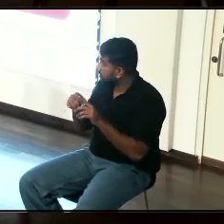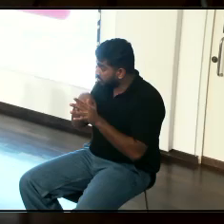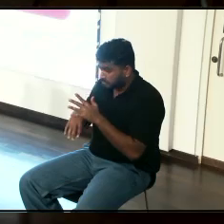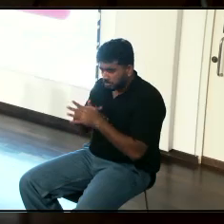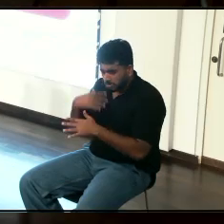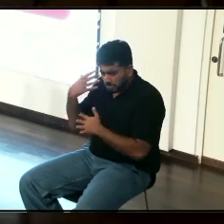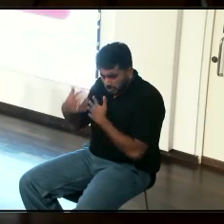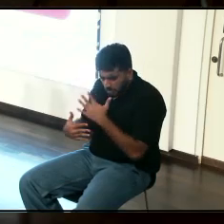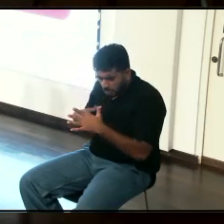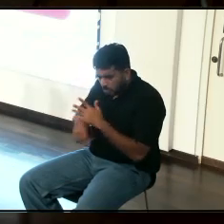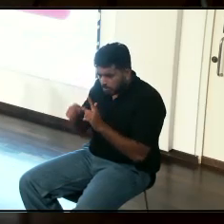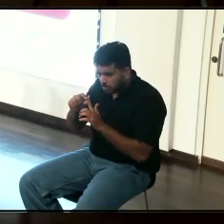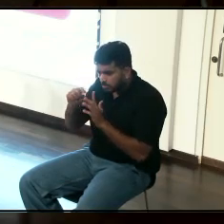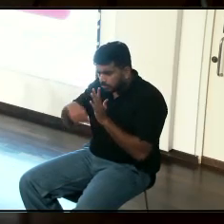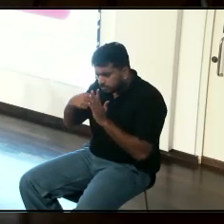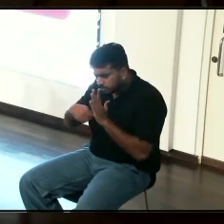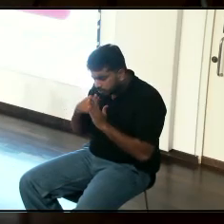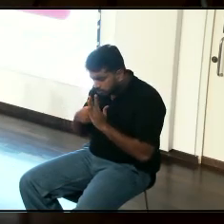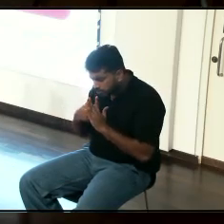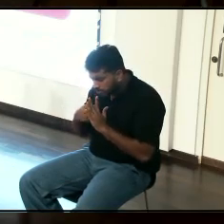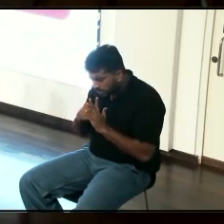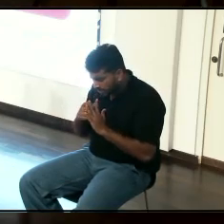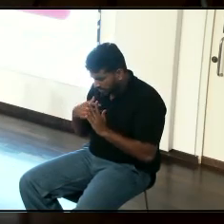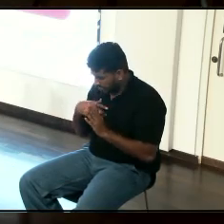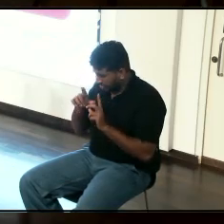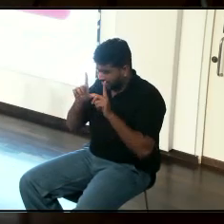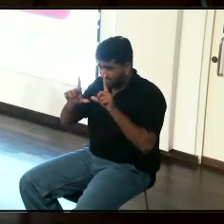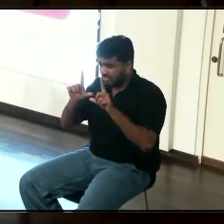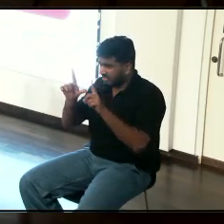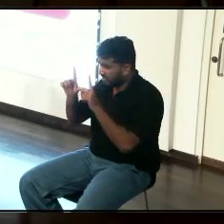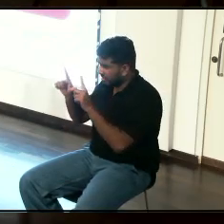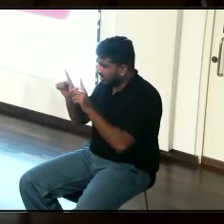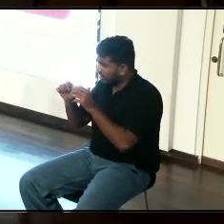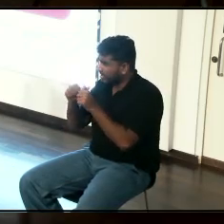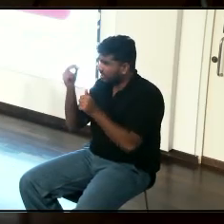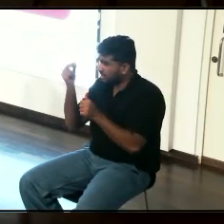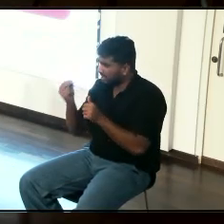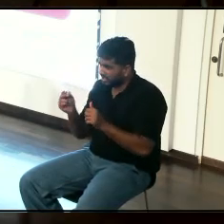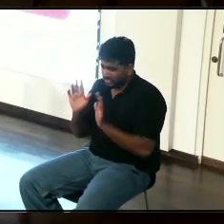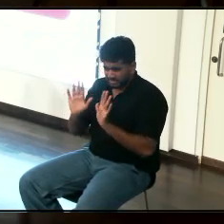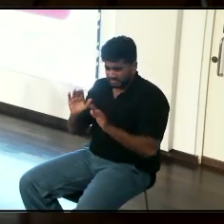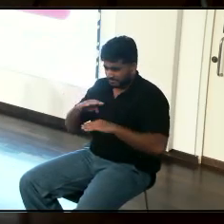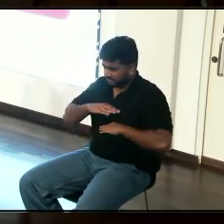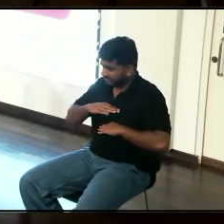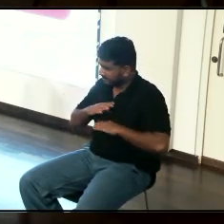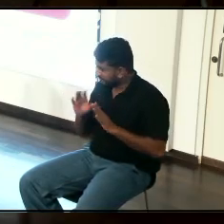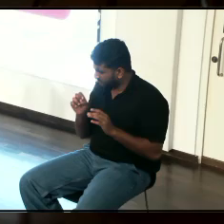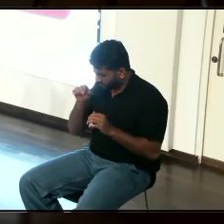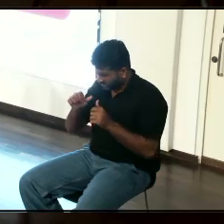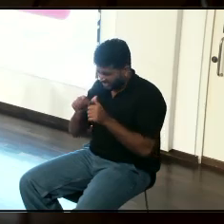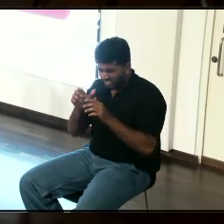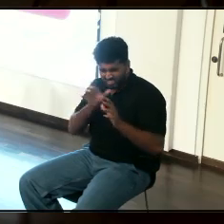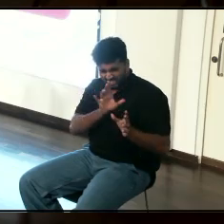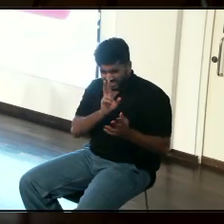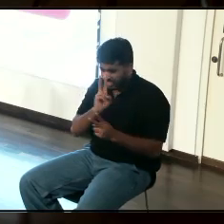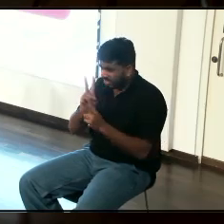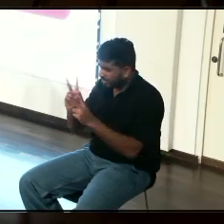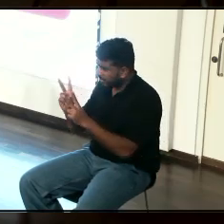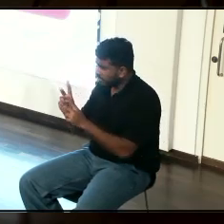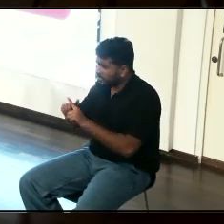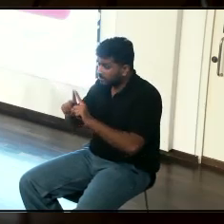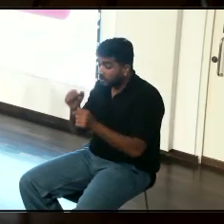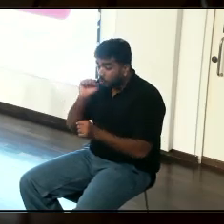this project, I realized that it was not the physicality of the architecture or the antiques or the artifacts, but rather